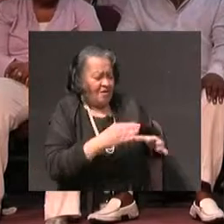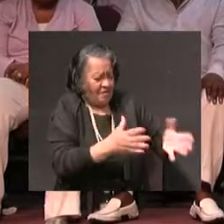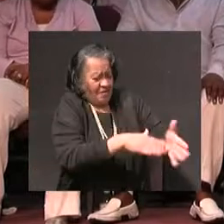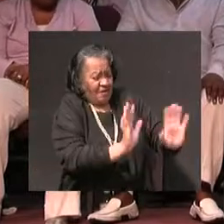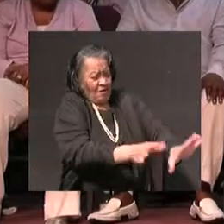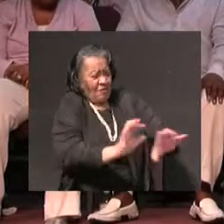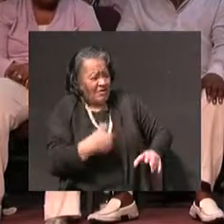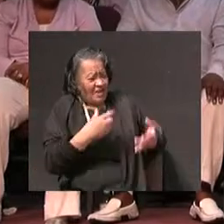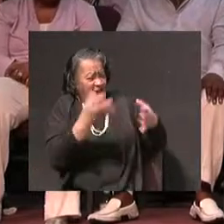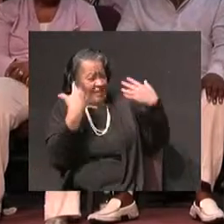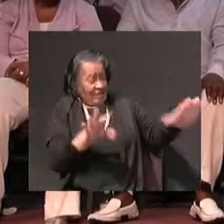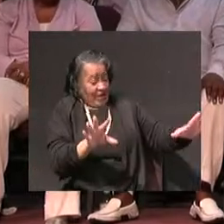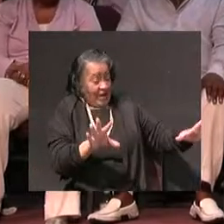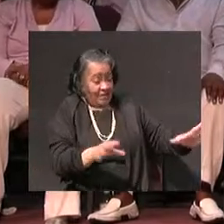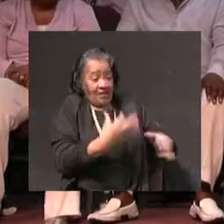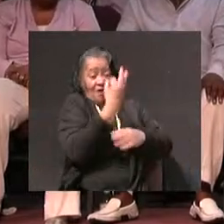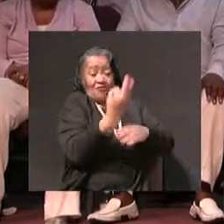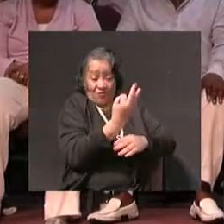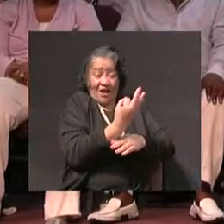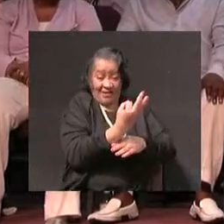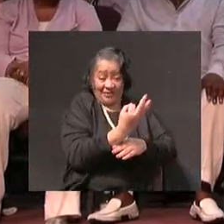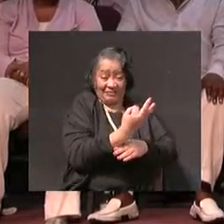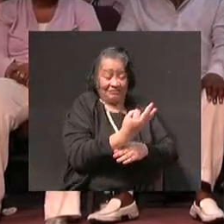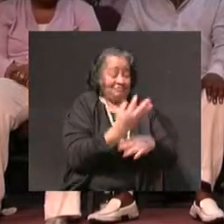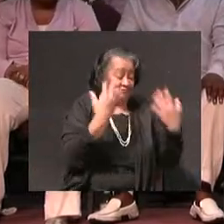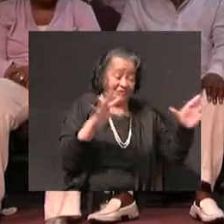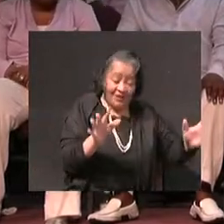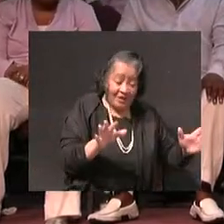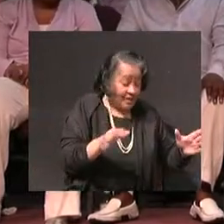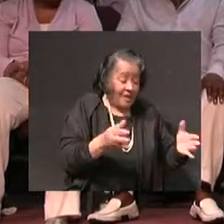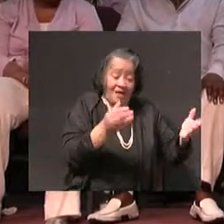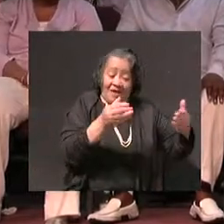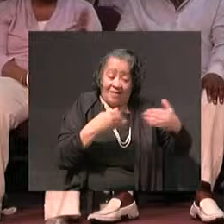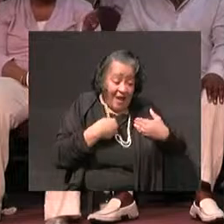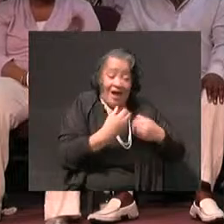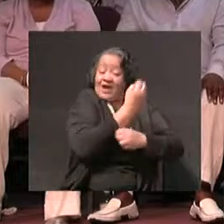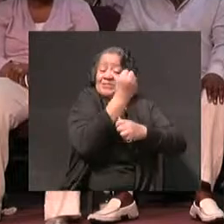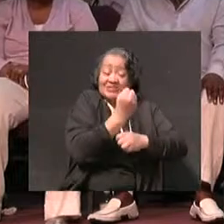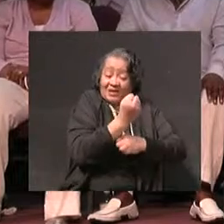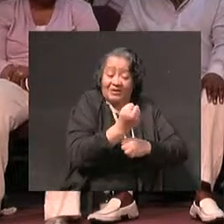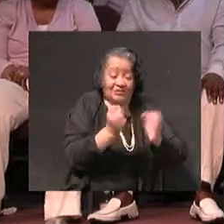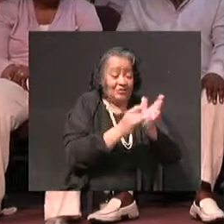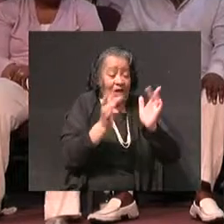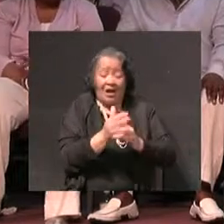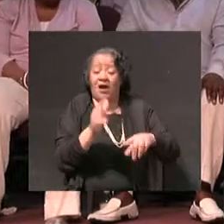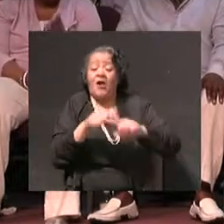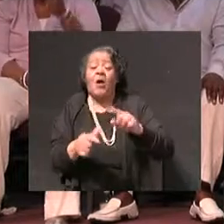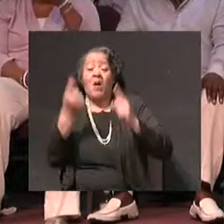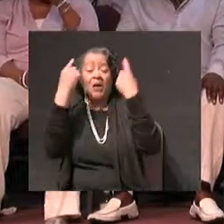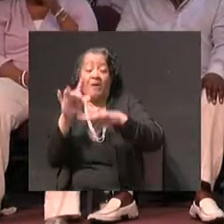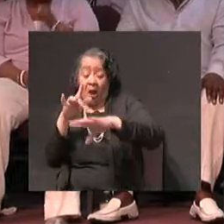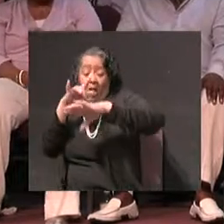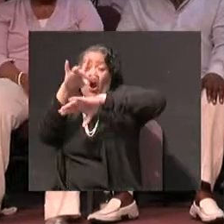did. Friday. I had him Saturday. But